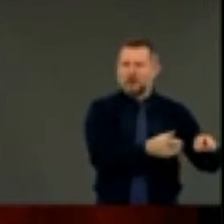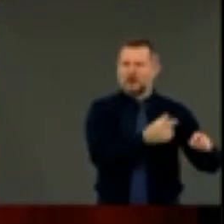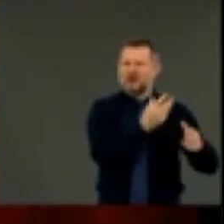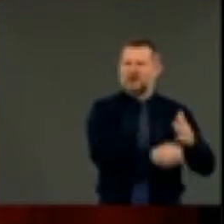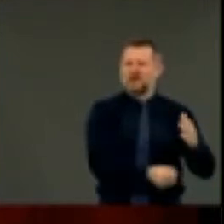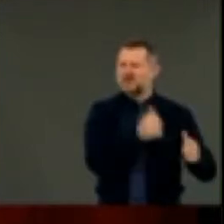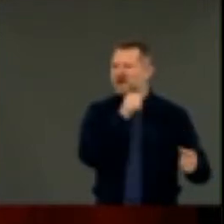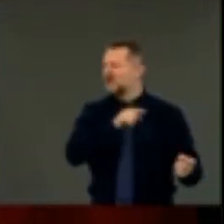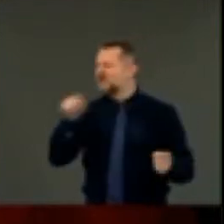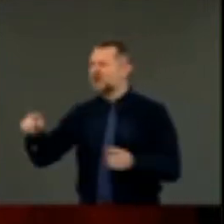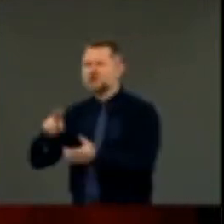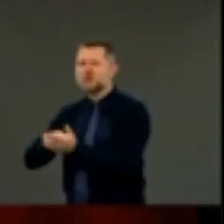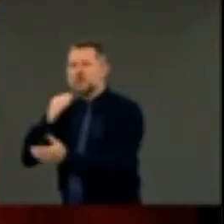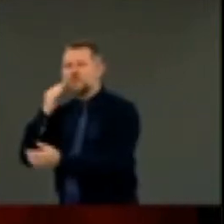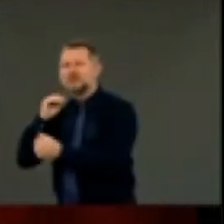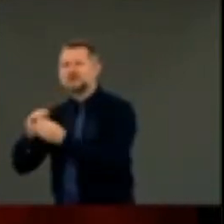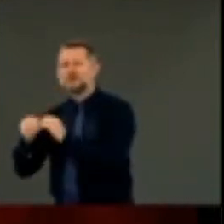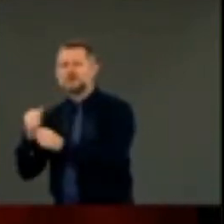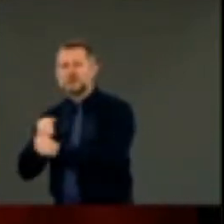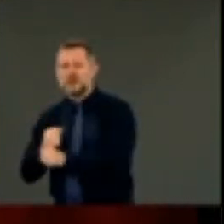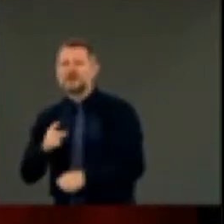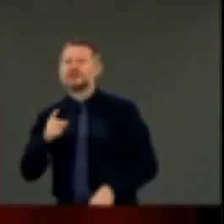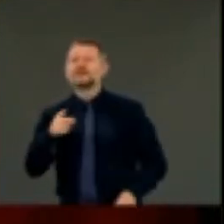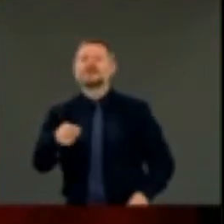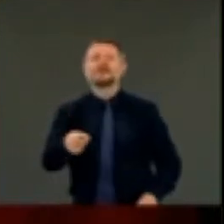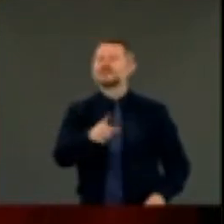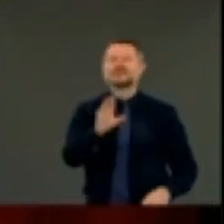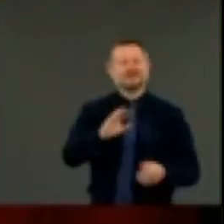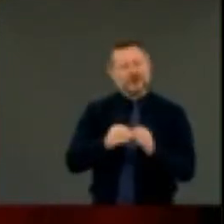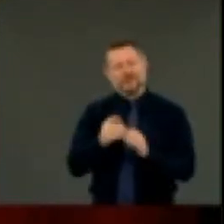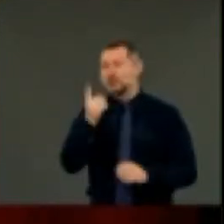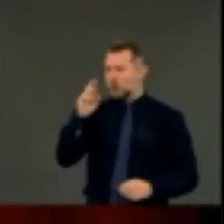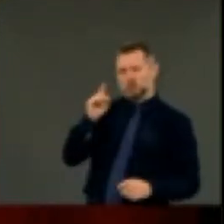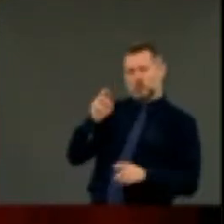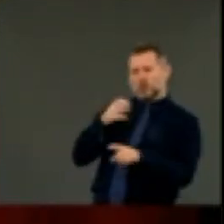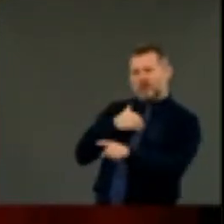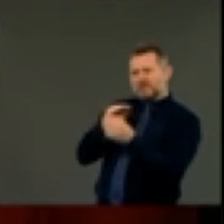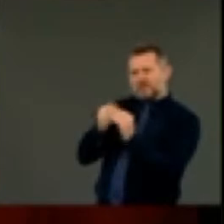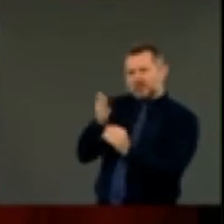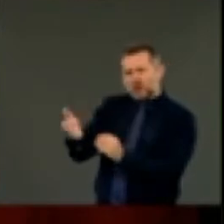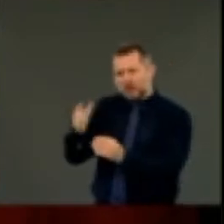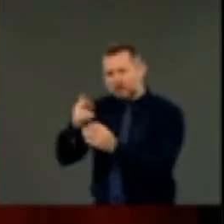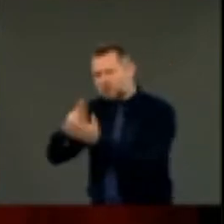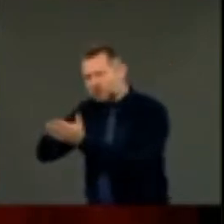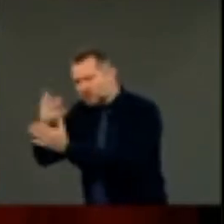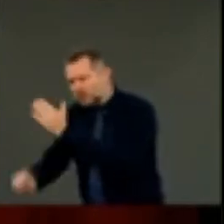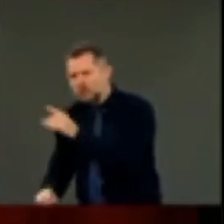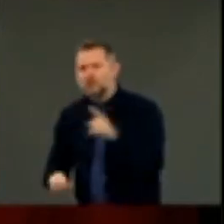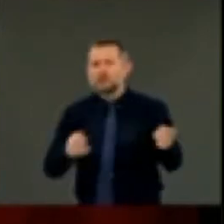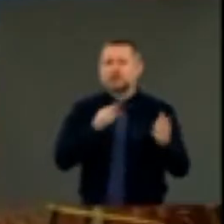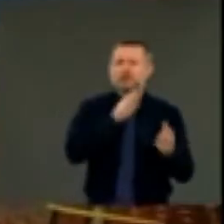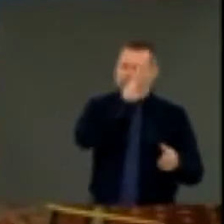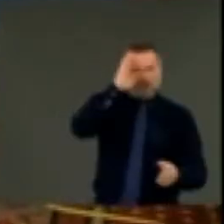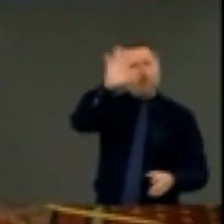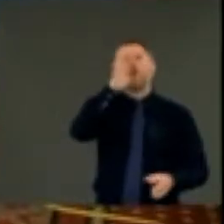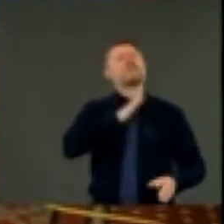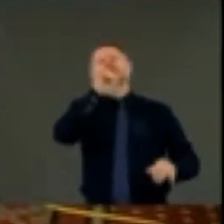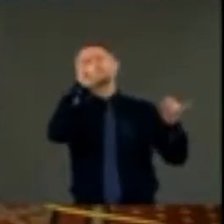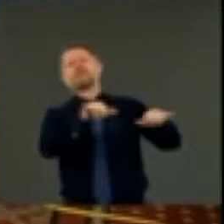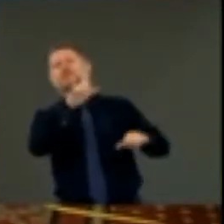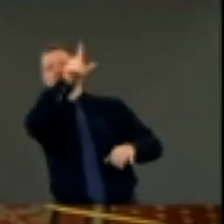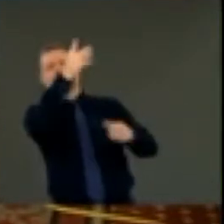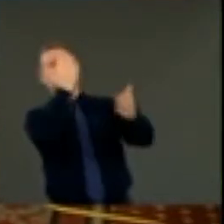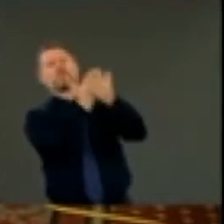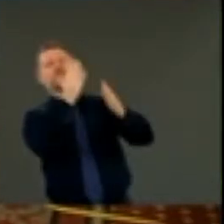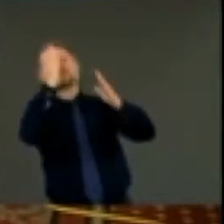is. It's not in the nursing home breakdown. We have. You can go online. You can see all the data that we have there. You guys also stopped including the top line